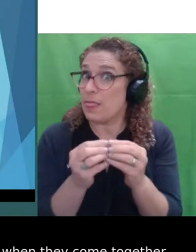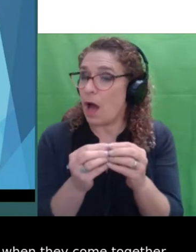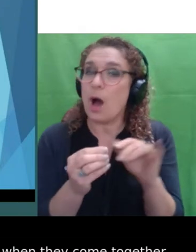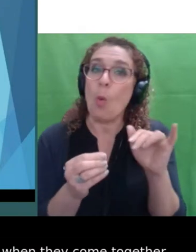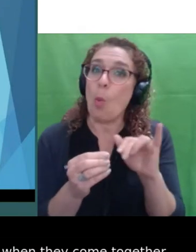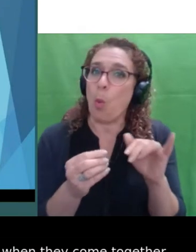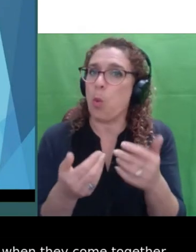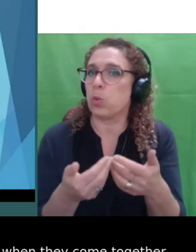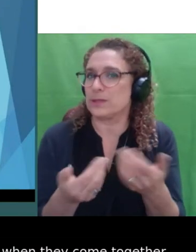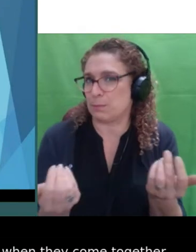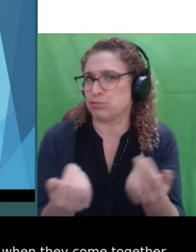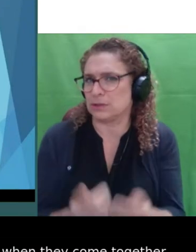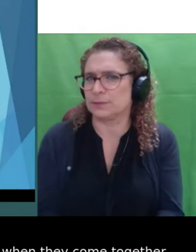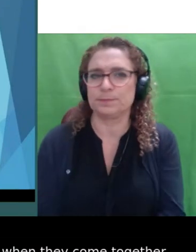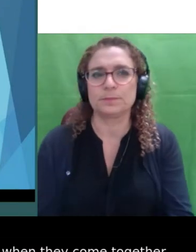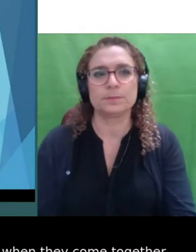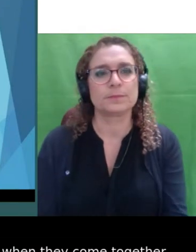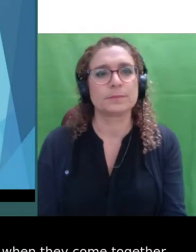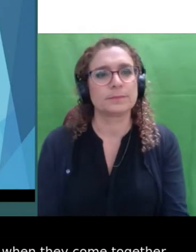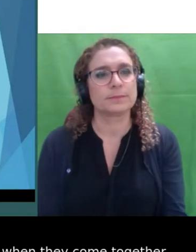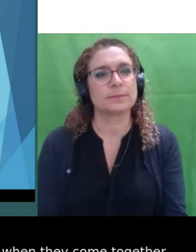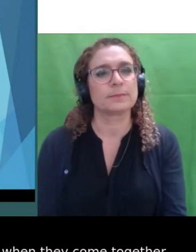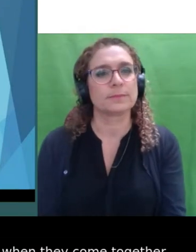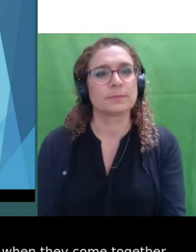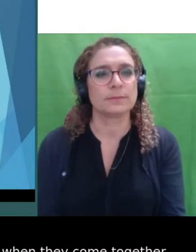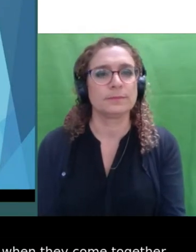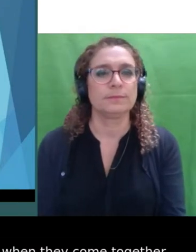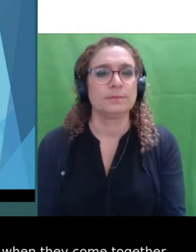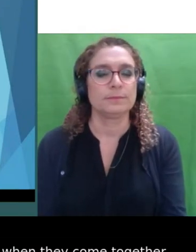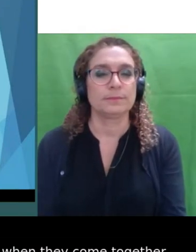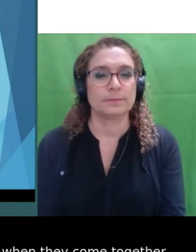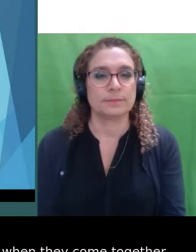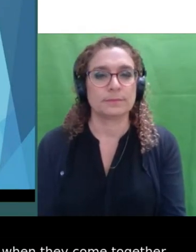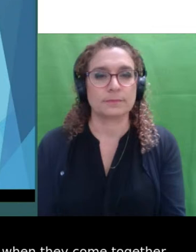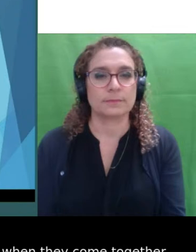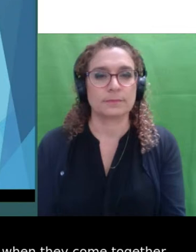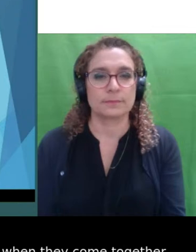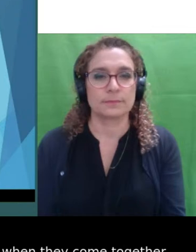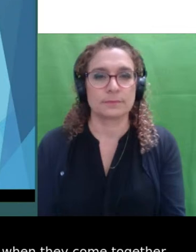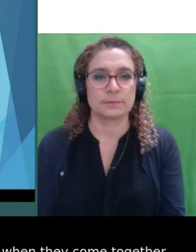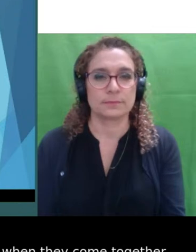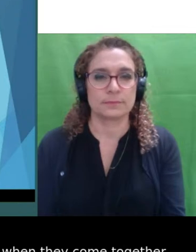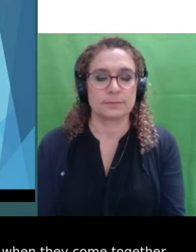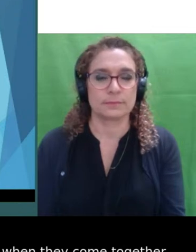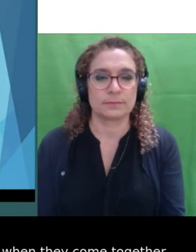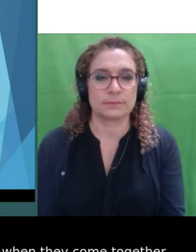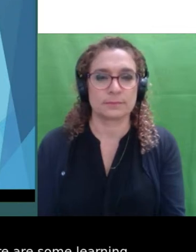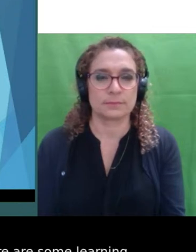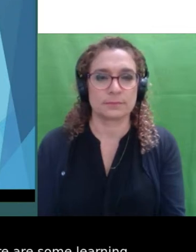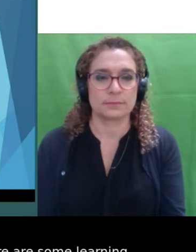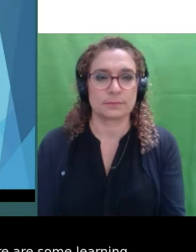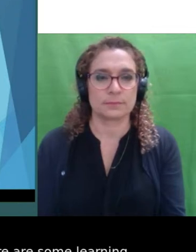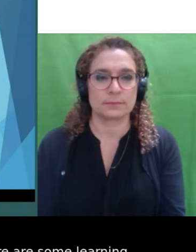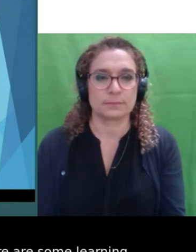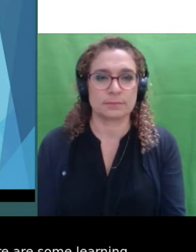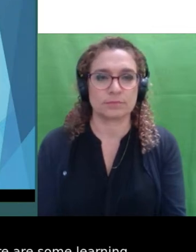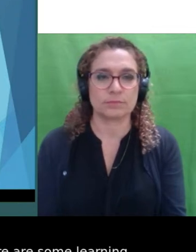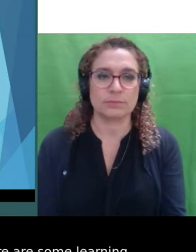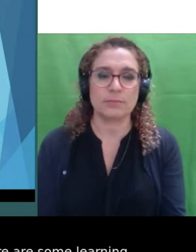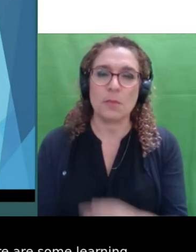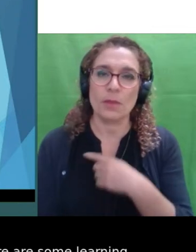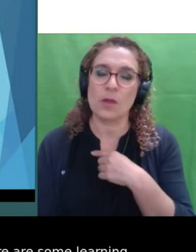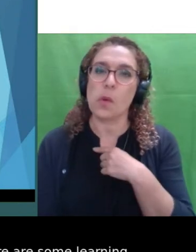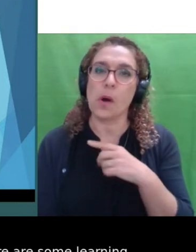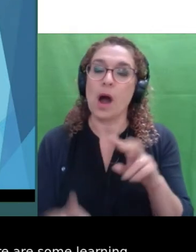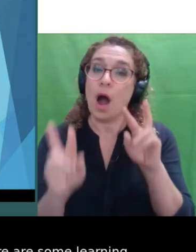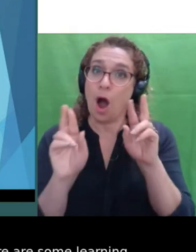so first of all i'm delighted to say that there are some learning outcomes and hopefully by the end of this session you'll improve your evidence